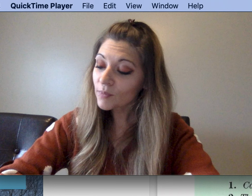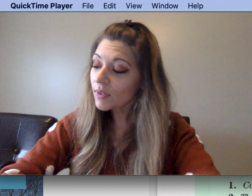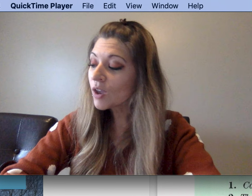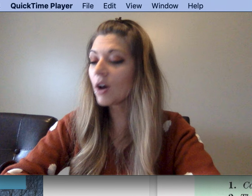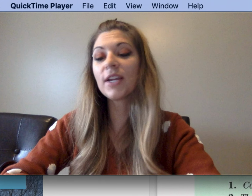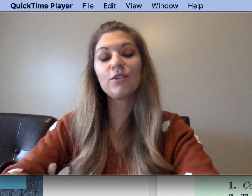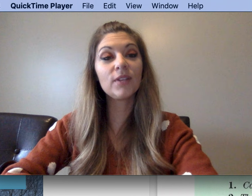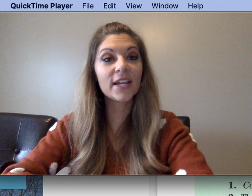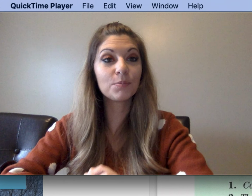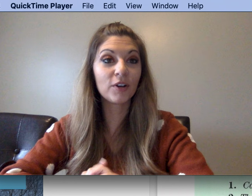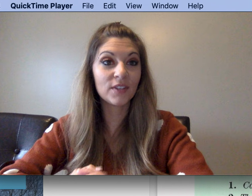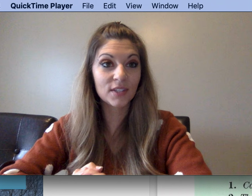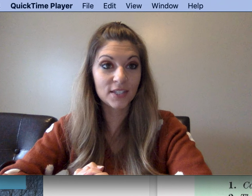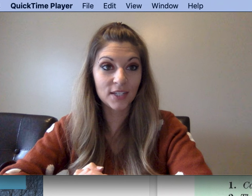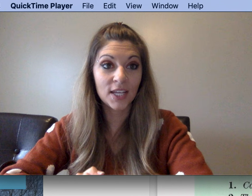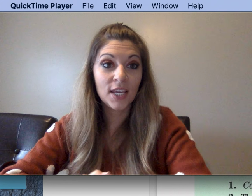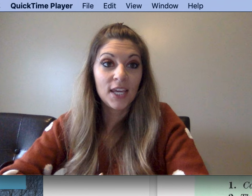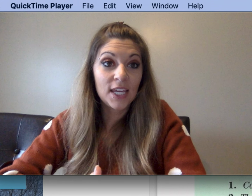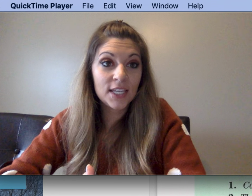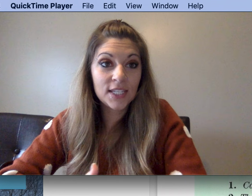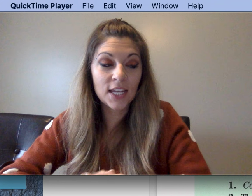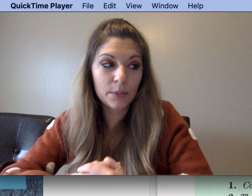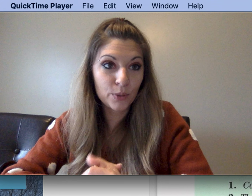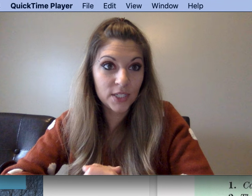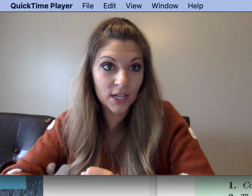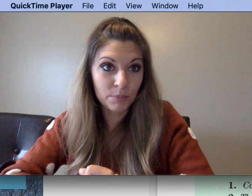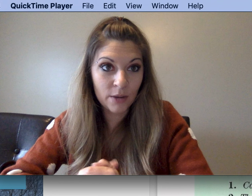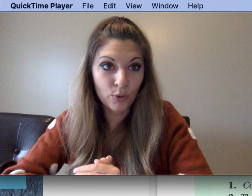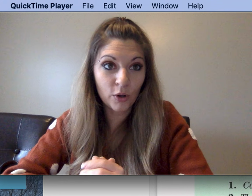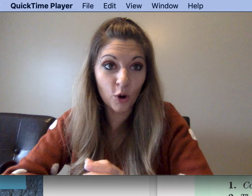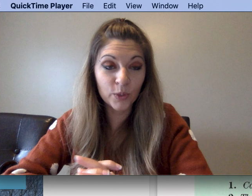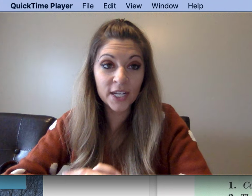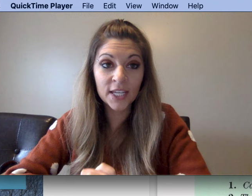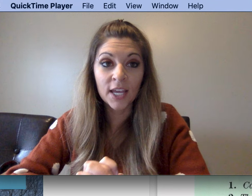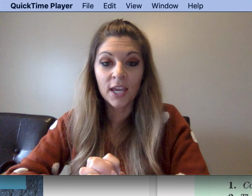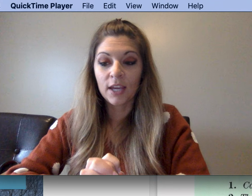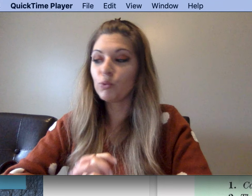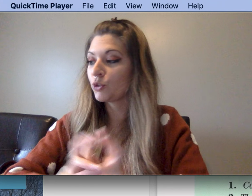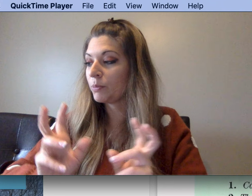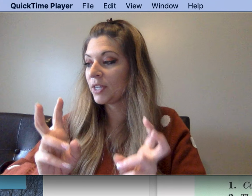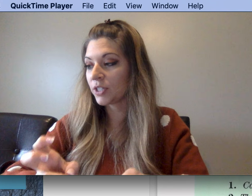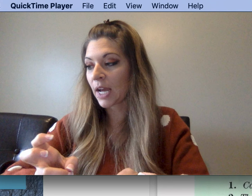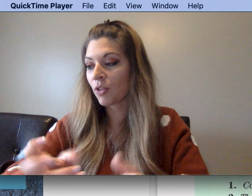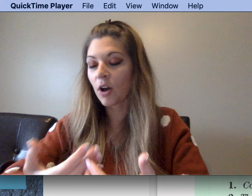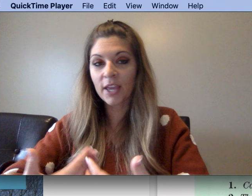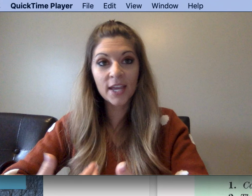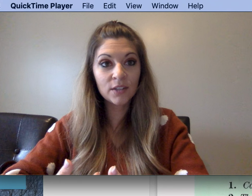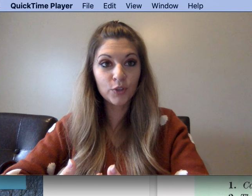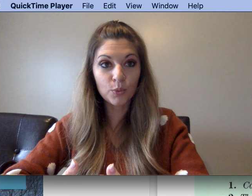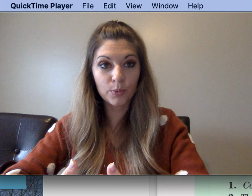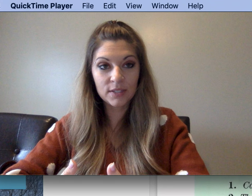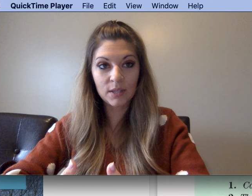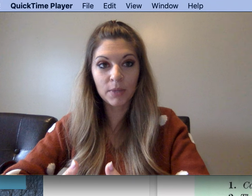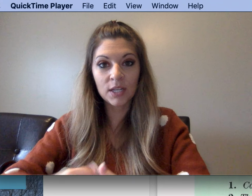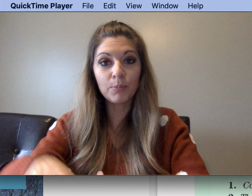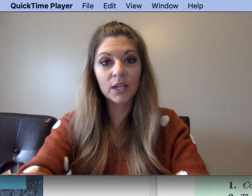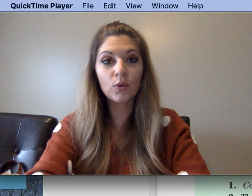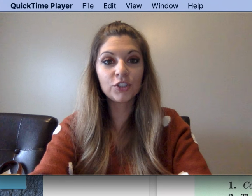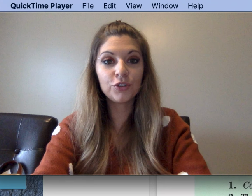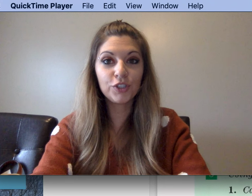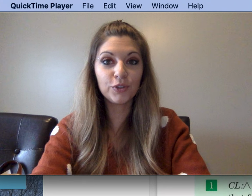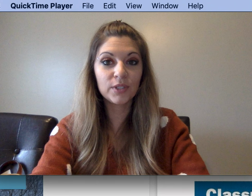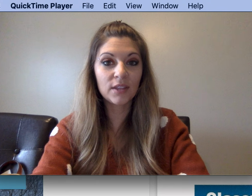Okay, so last part of this lesson is, and I posted it in Blackboard already, which would be your dialogue, as if you were with somebody.